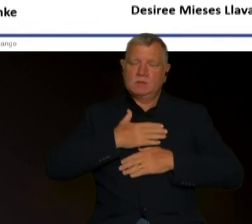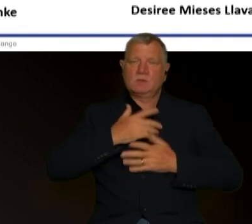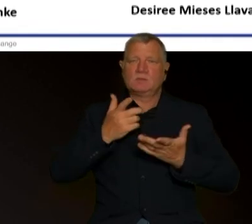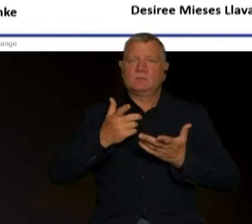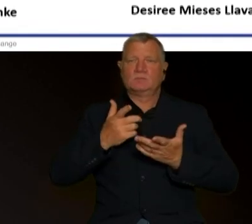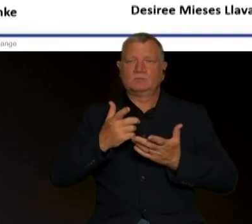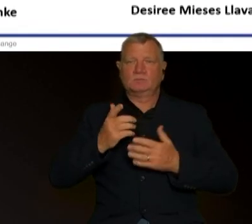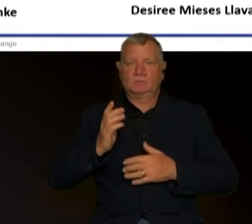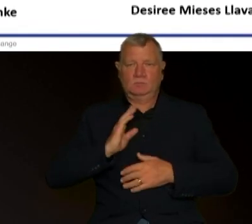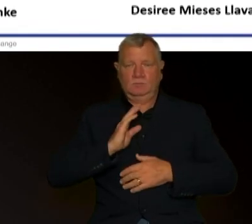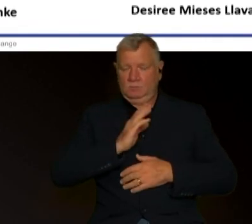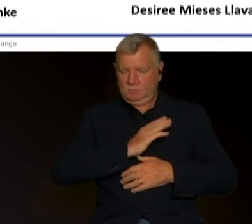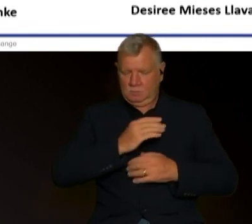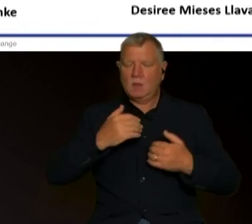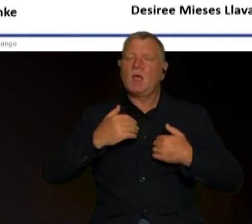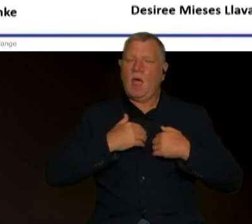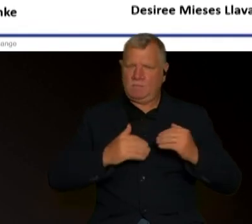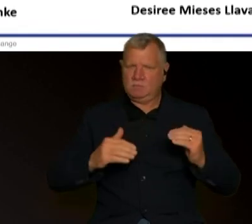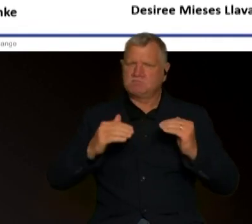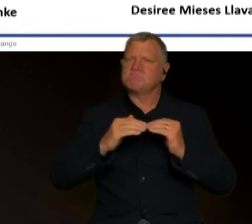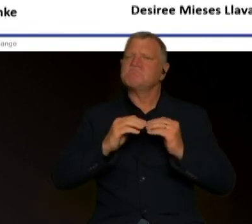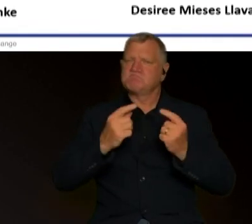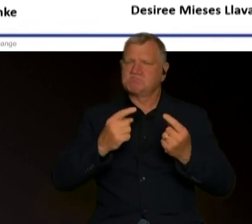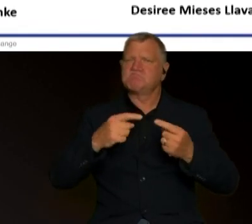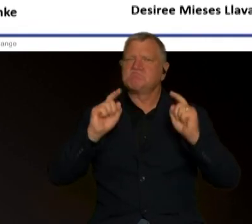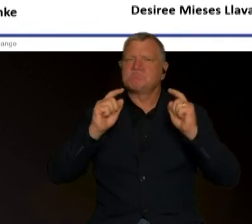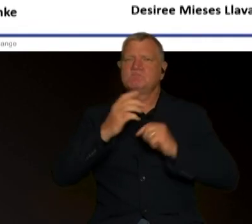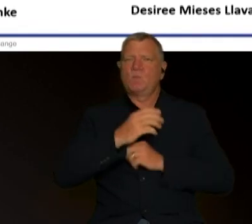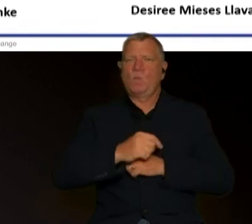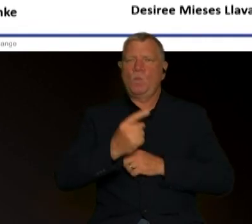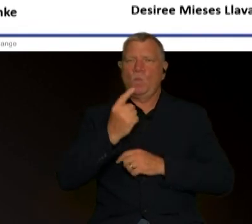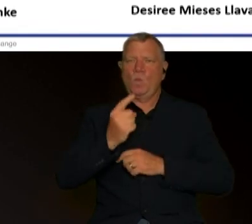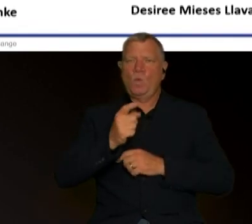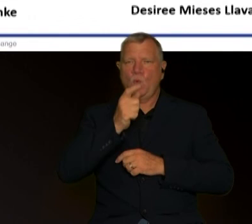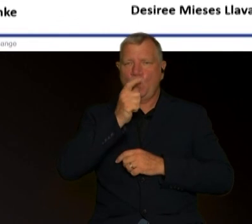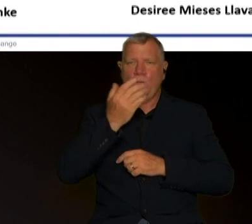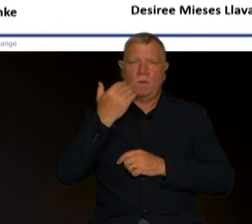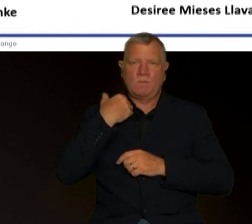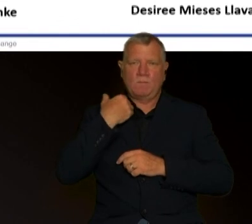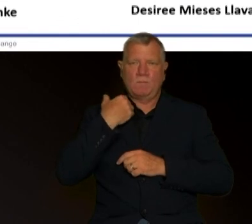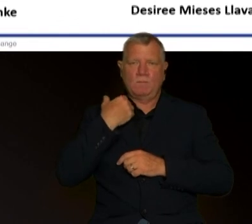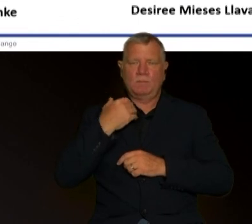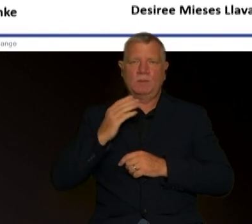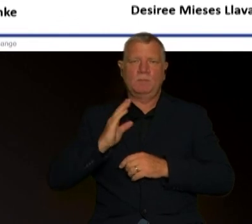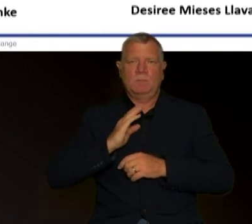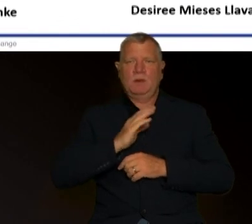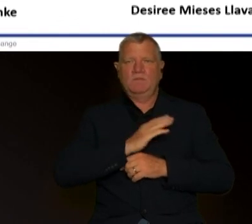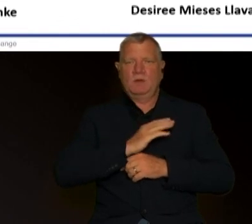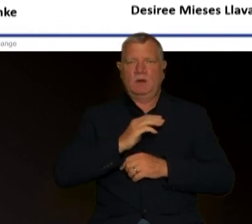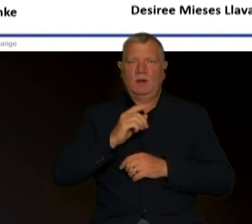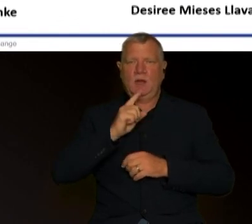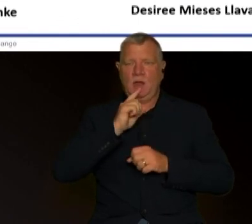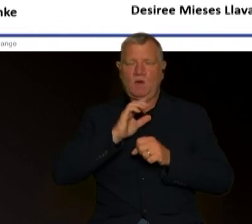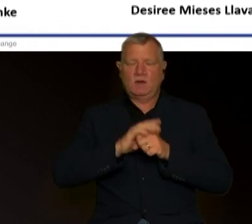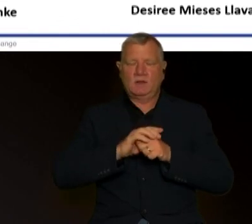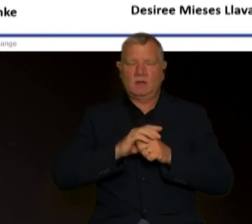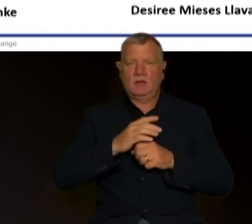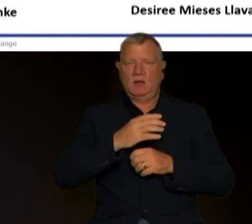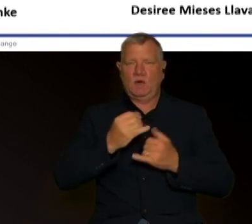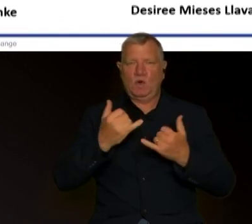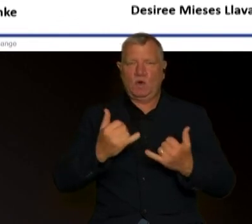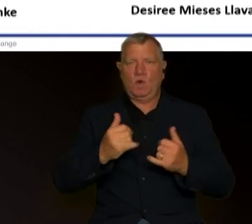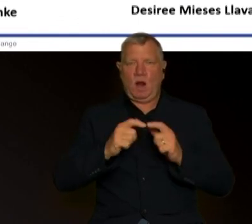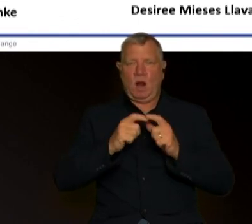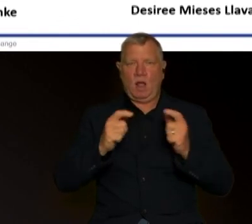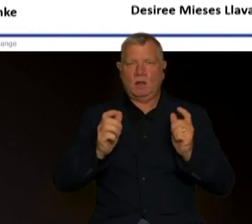Pension Reserve Board members meet that standard and include 1 who is the former chairman of the Pension Benefit Guarantee Corporation and current chairman of a